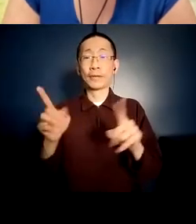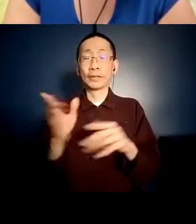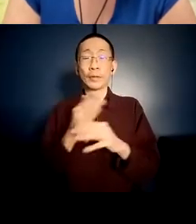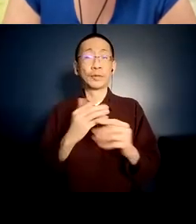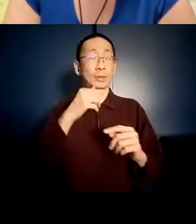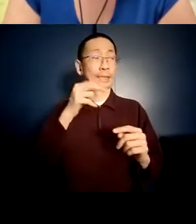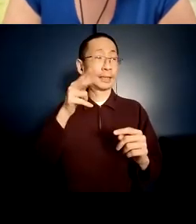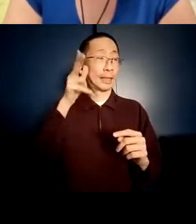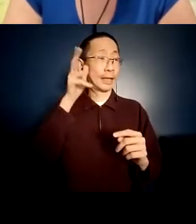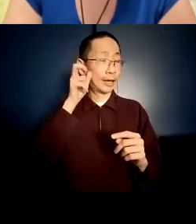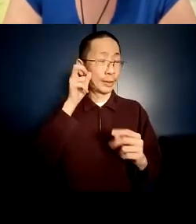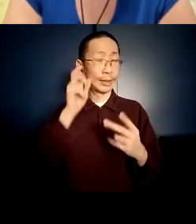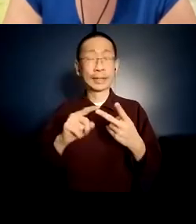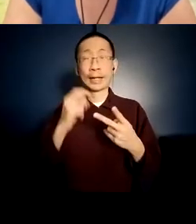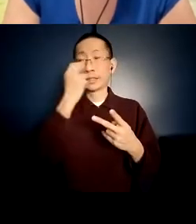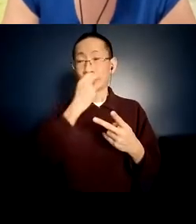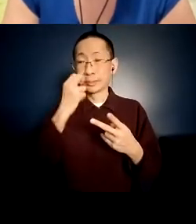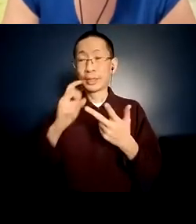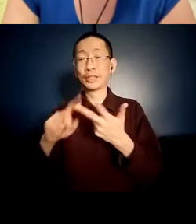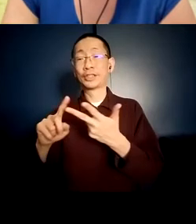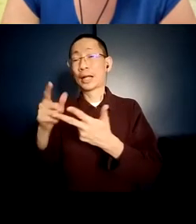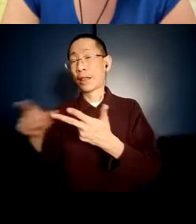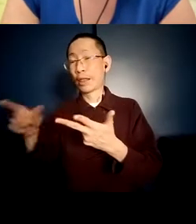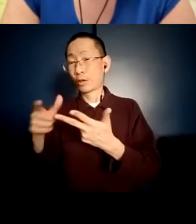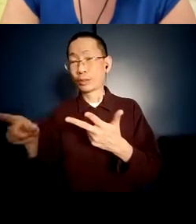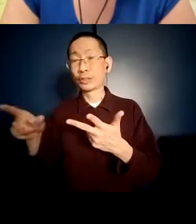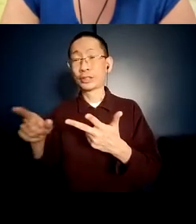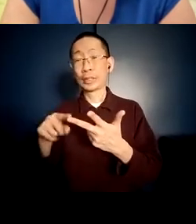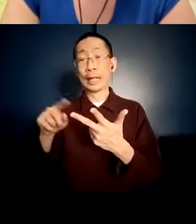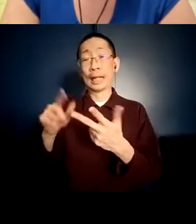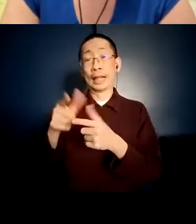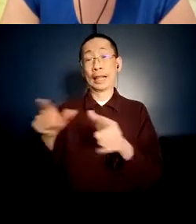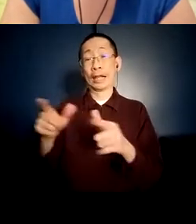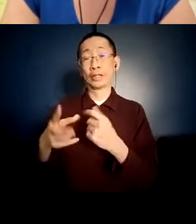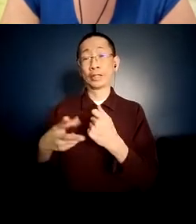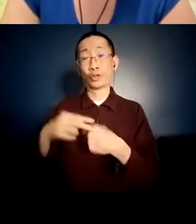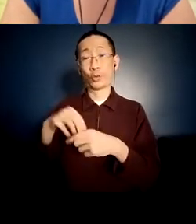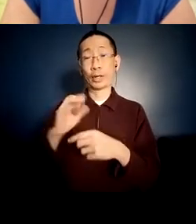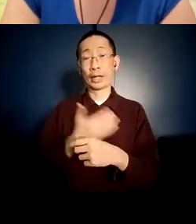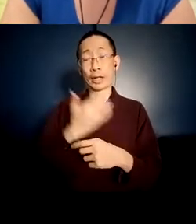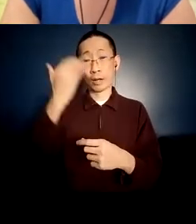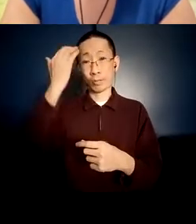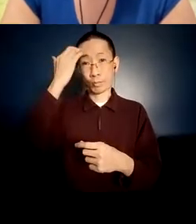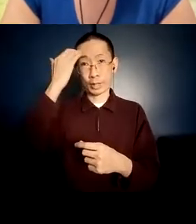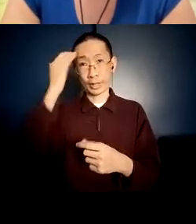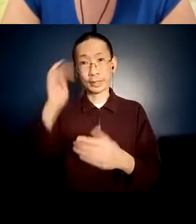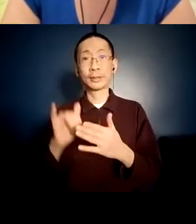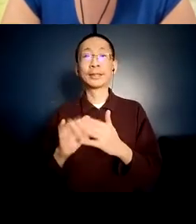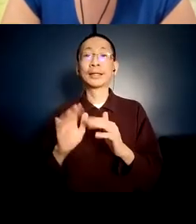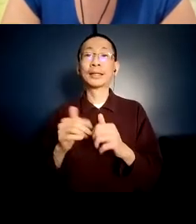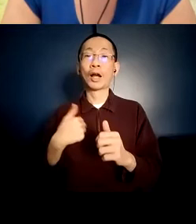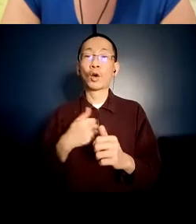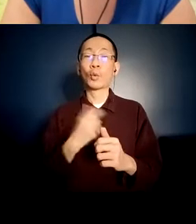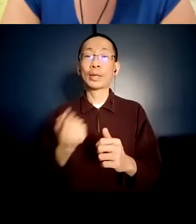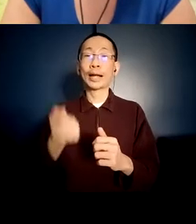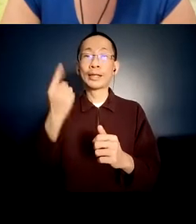hearing, speech, and language. Language is what gets stored in our brains. It's how we understand